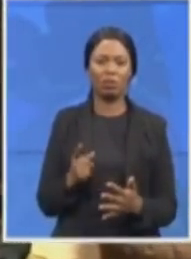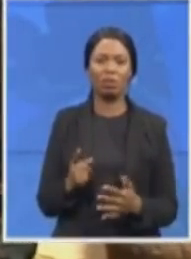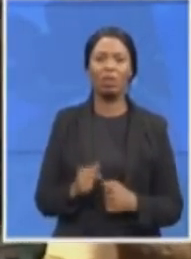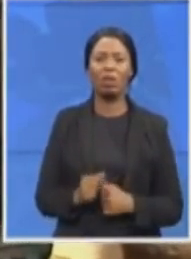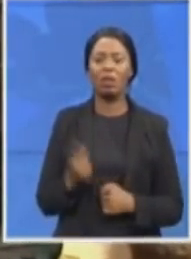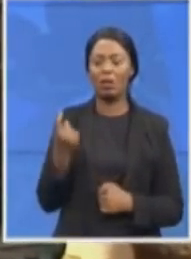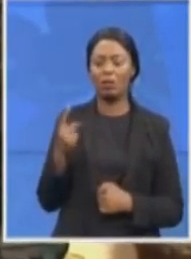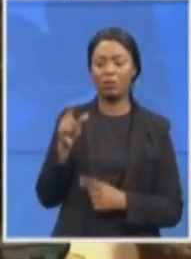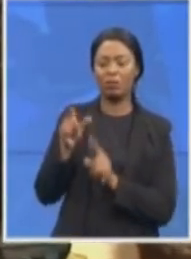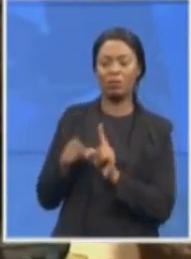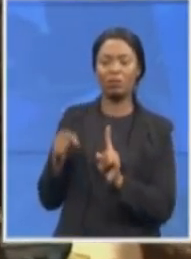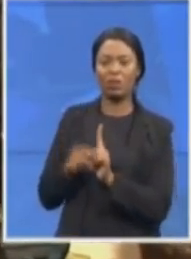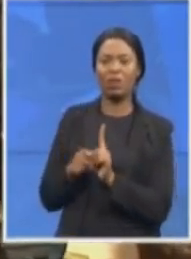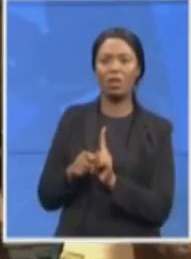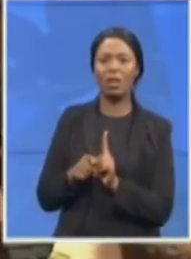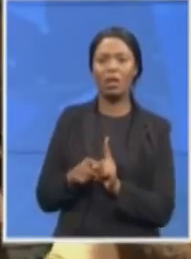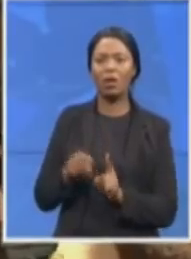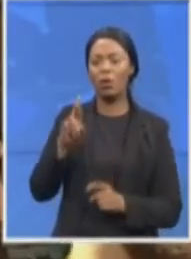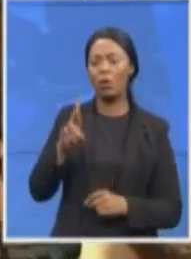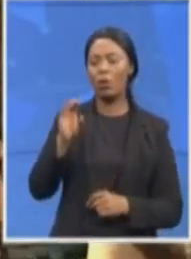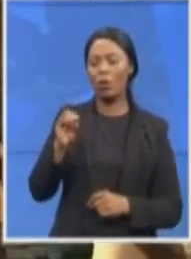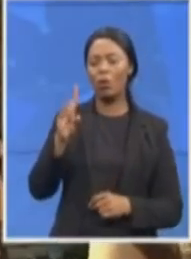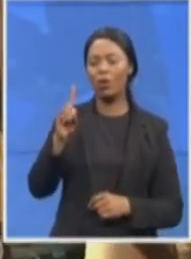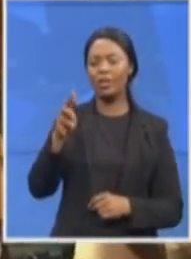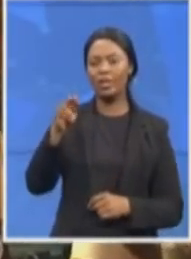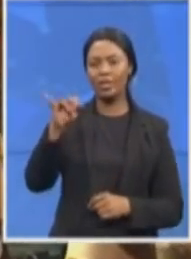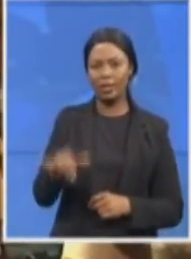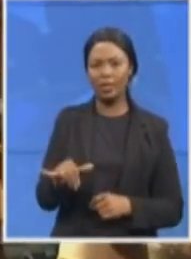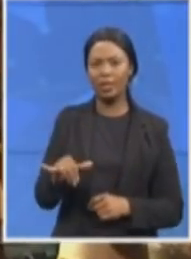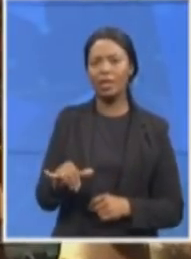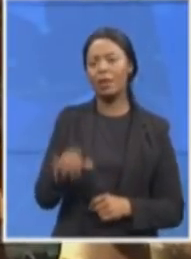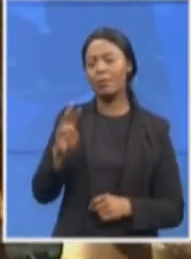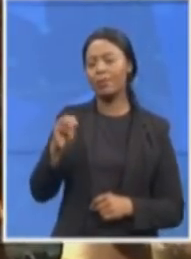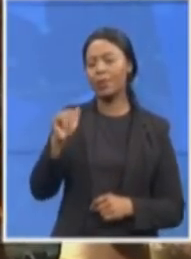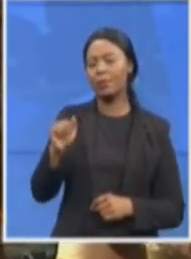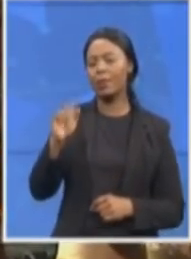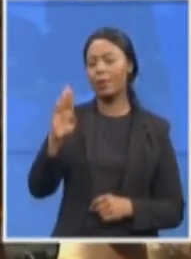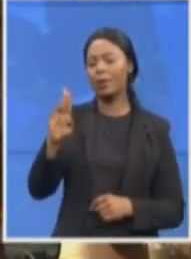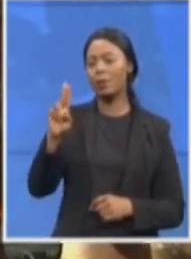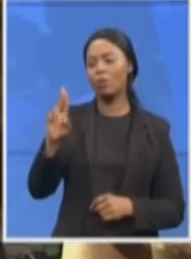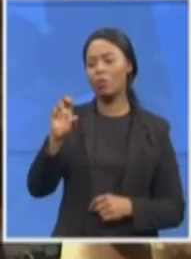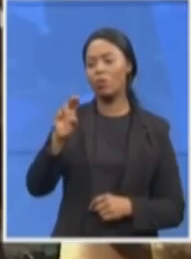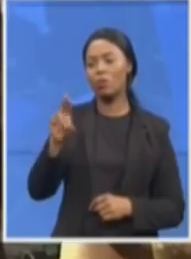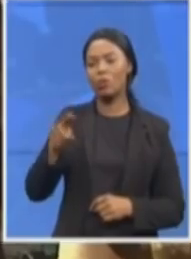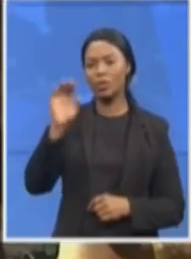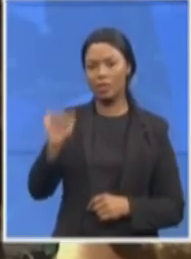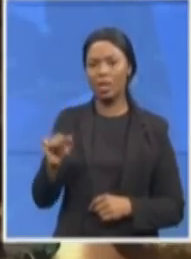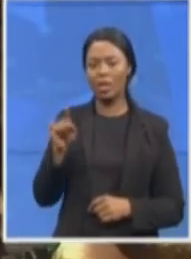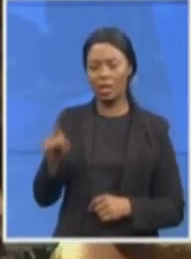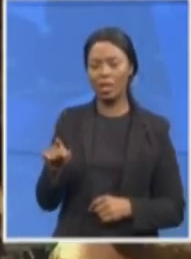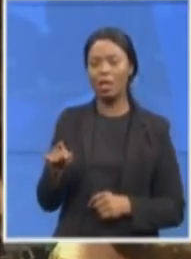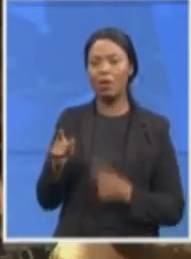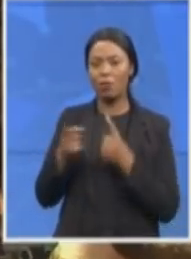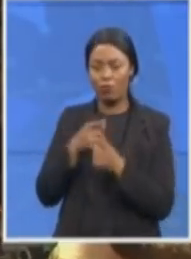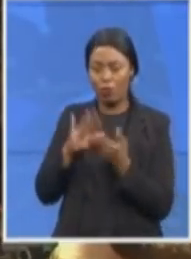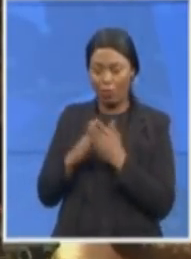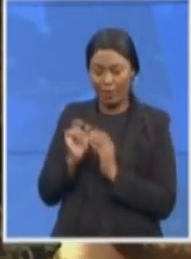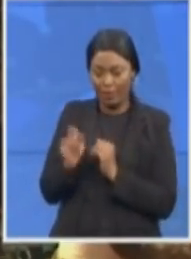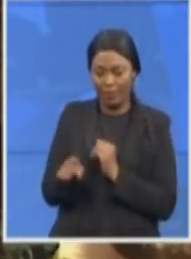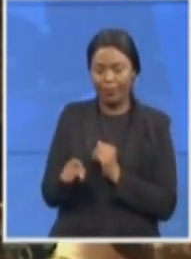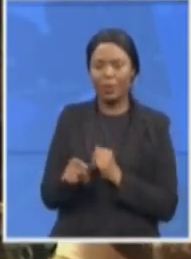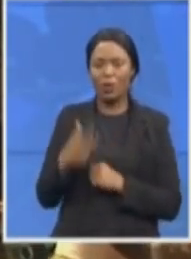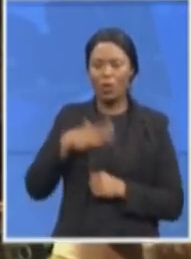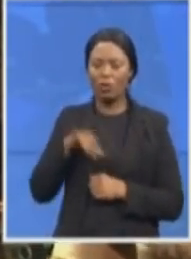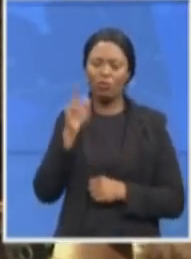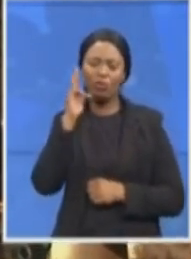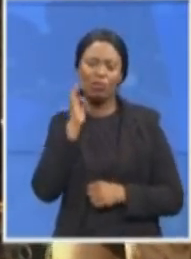Charles Mabuza, and he is a community member here. And we're going to get a bit more information from him, Blaine, about how they ended up here and what